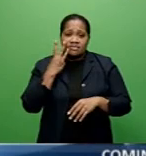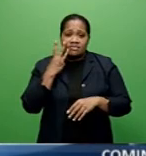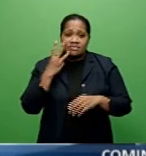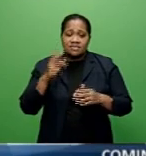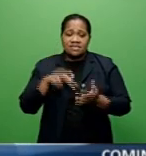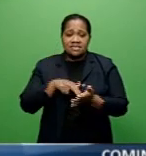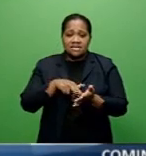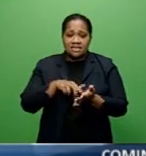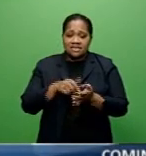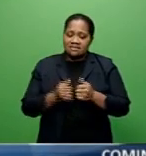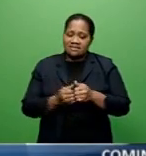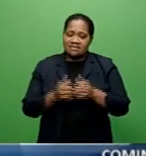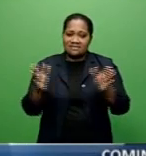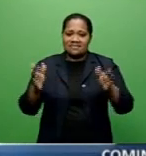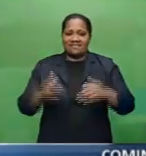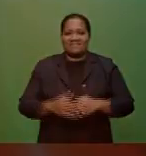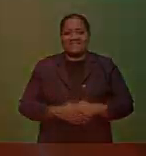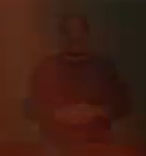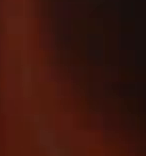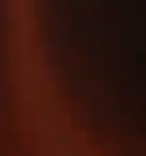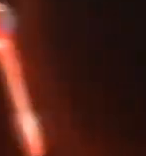begins. This and more after the break.